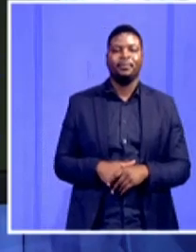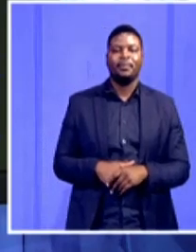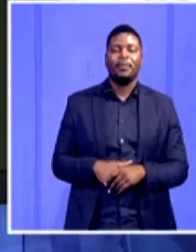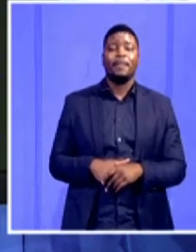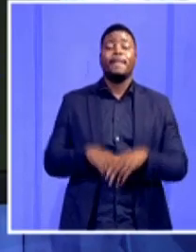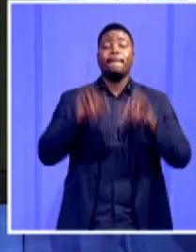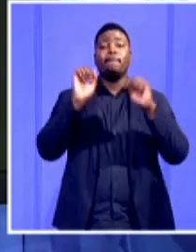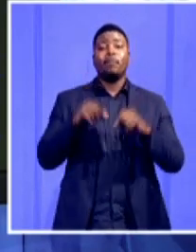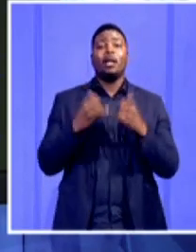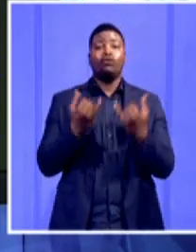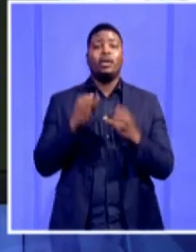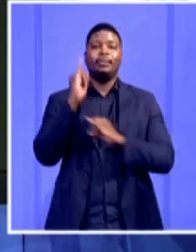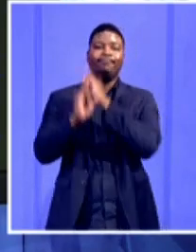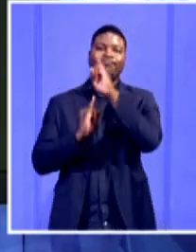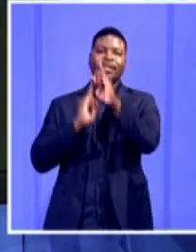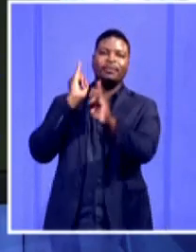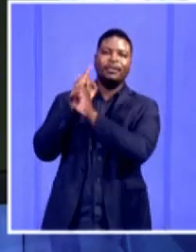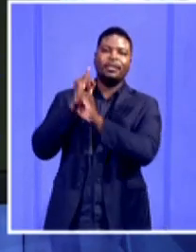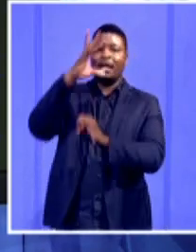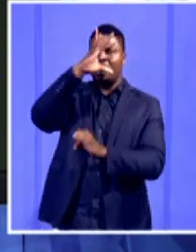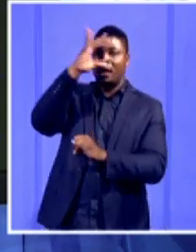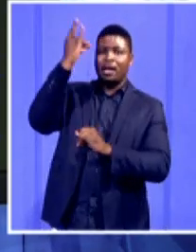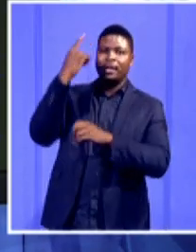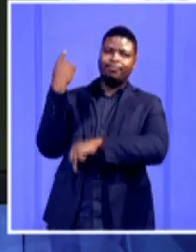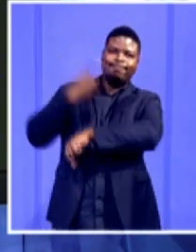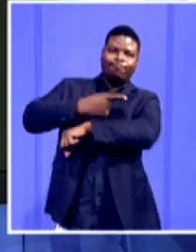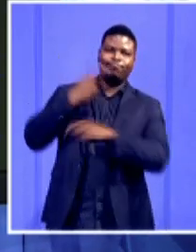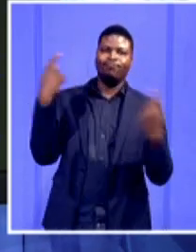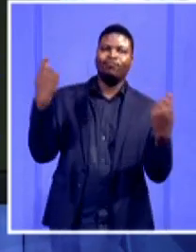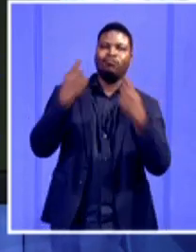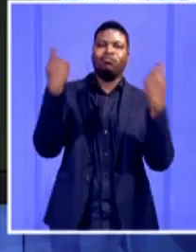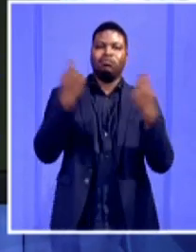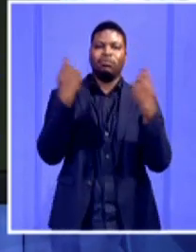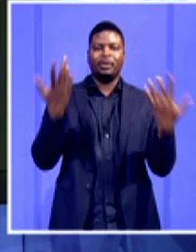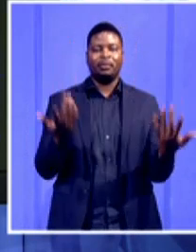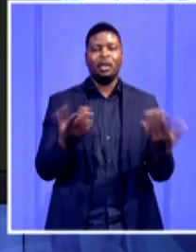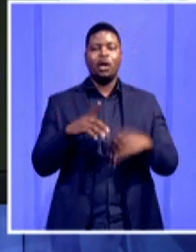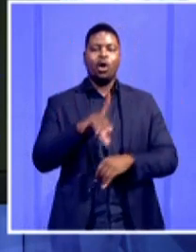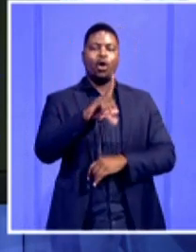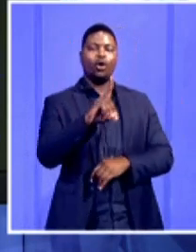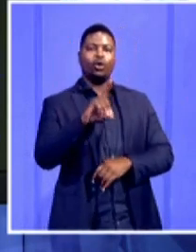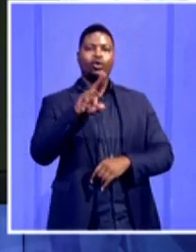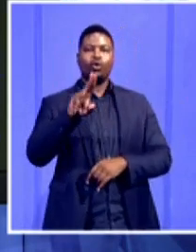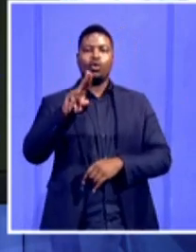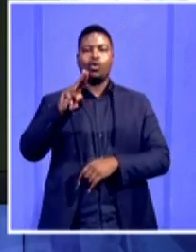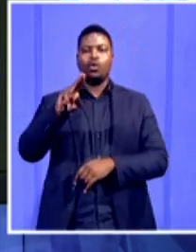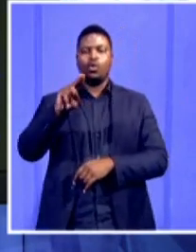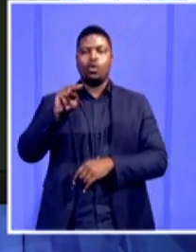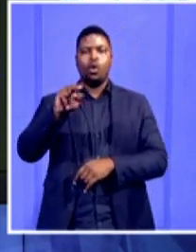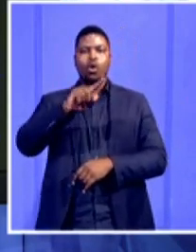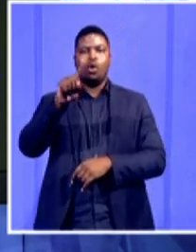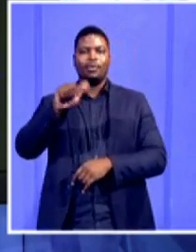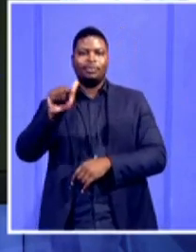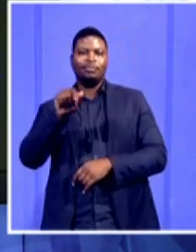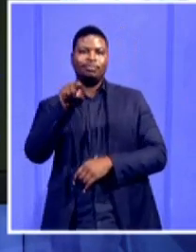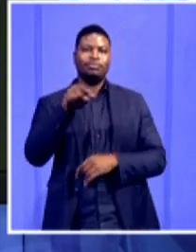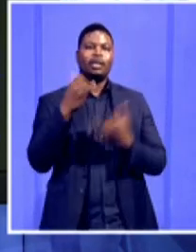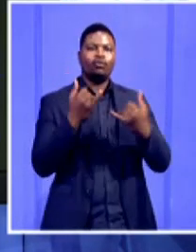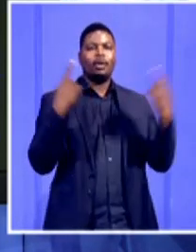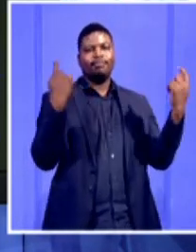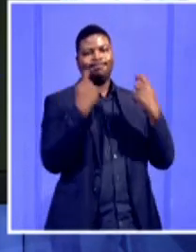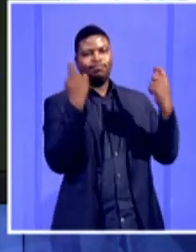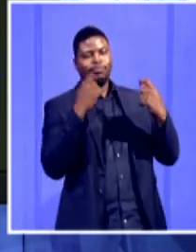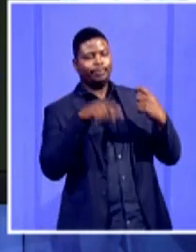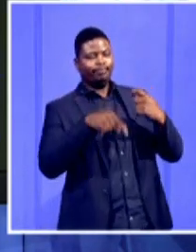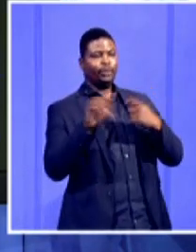It's International Nurses Day today. Nursing Union Denosa is currently hosting a function to celebrate healthcare workers. The issue of migration of nurses from other